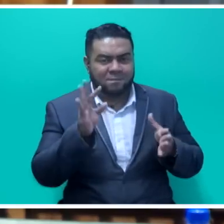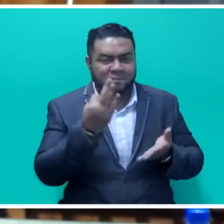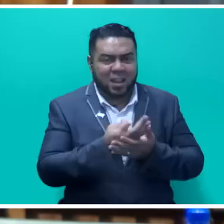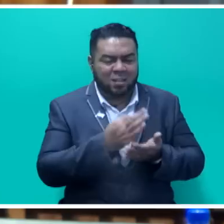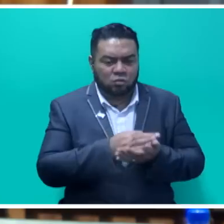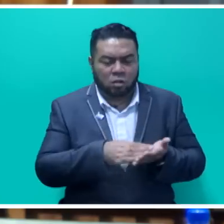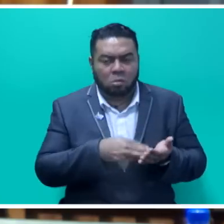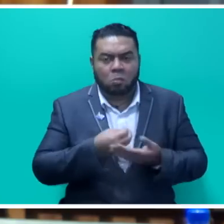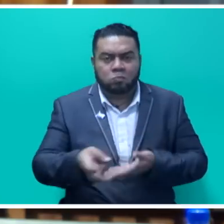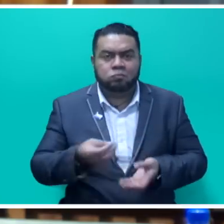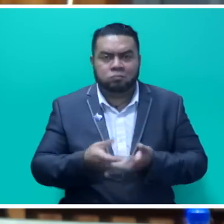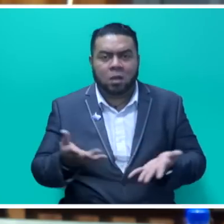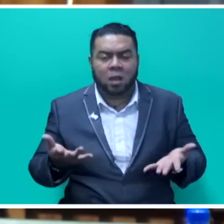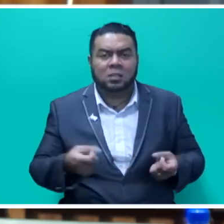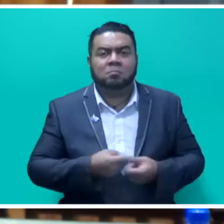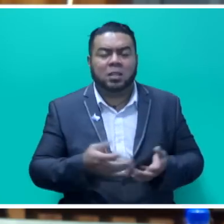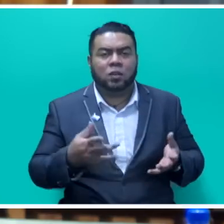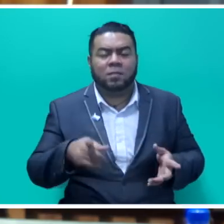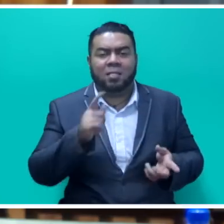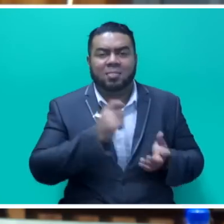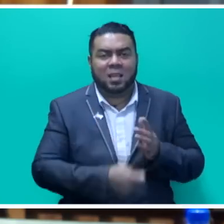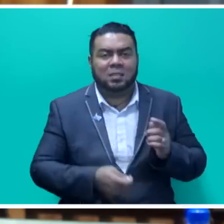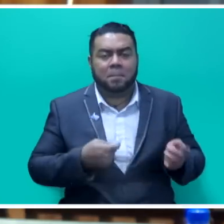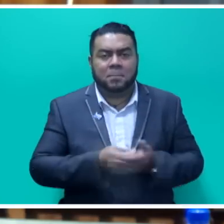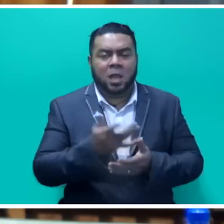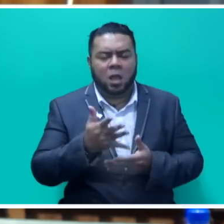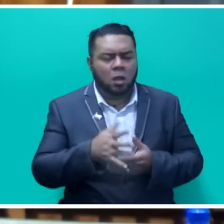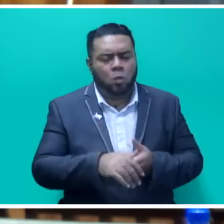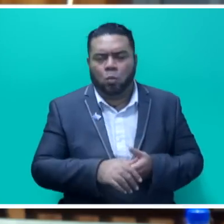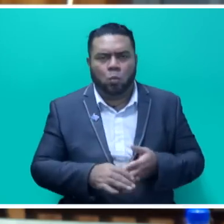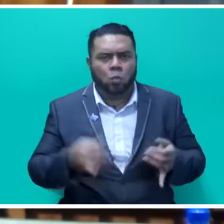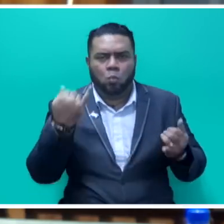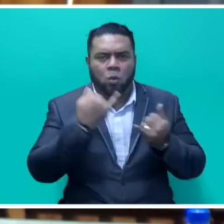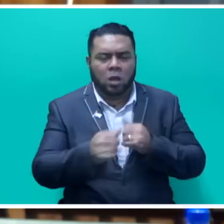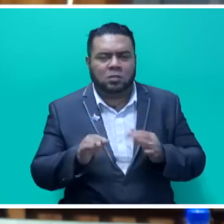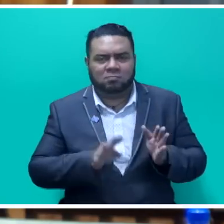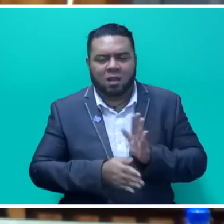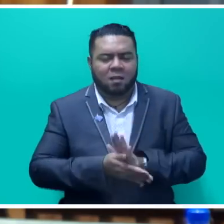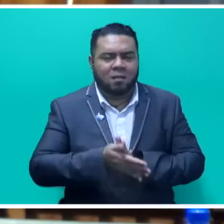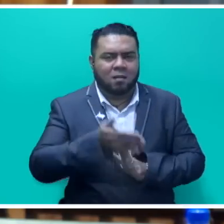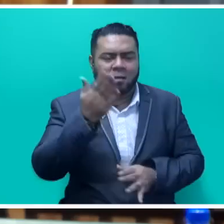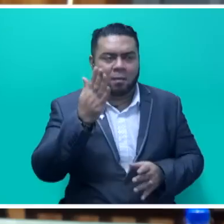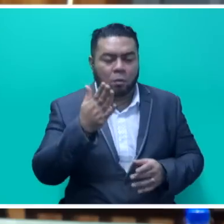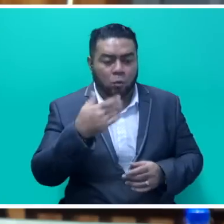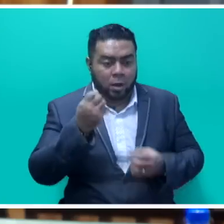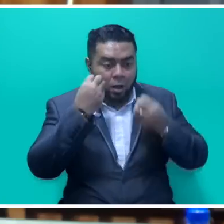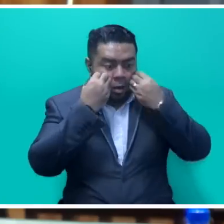extravagance at the expense of the taxpayers has been in top gear, as revealed by recent